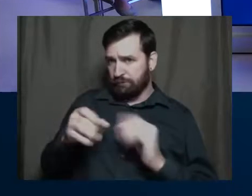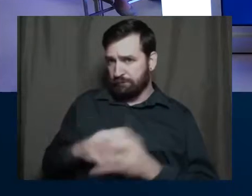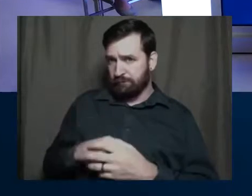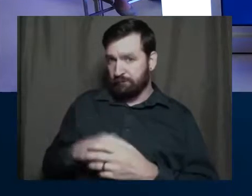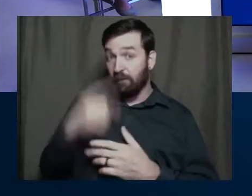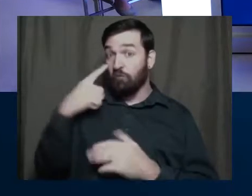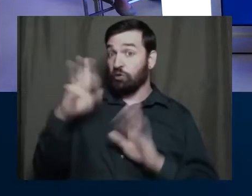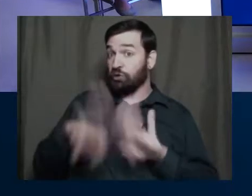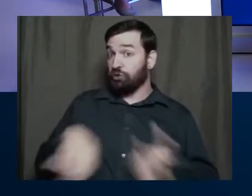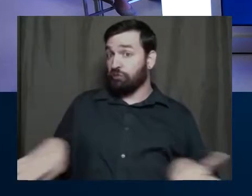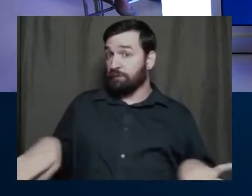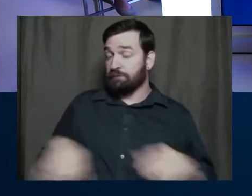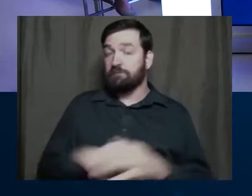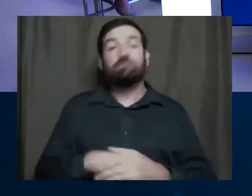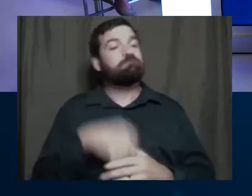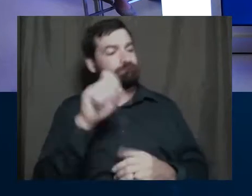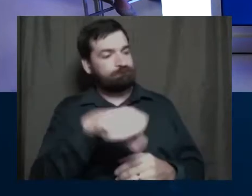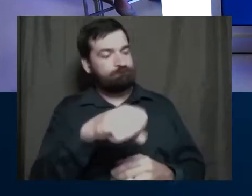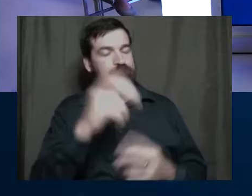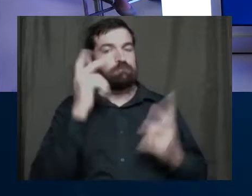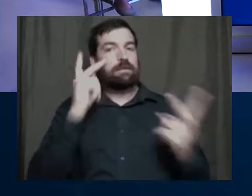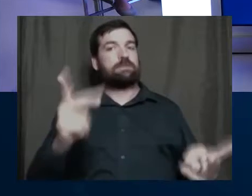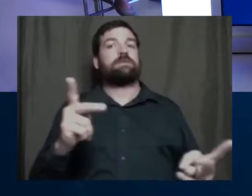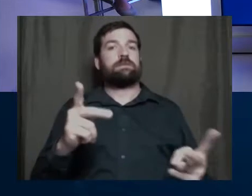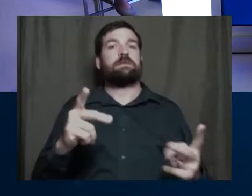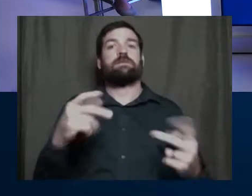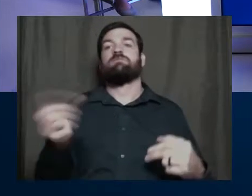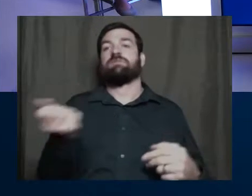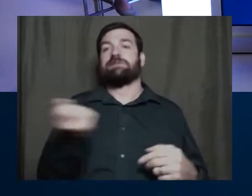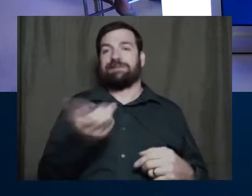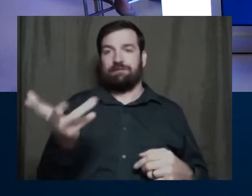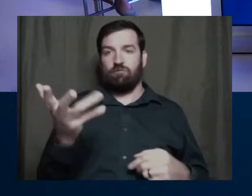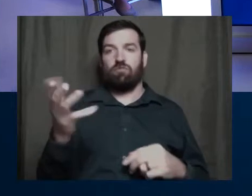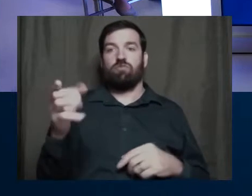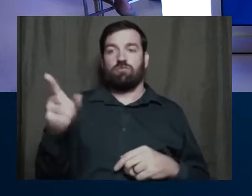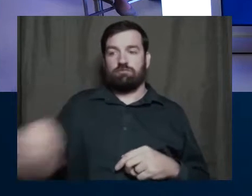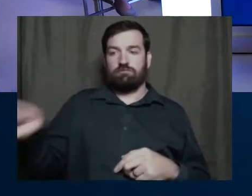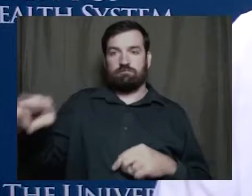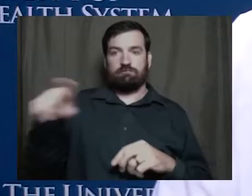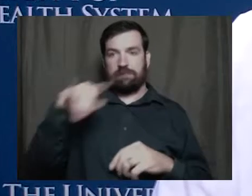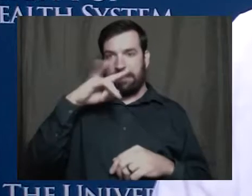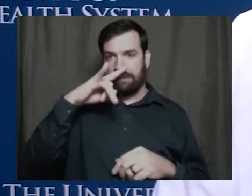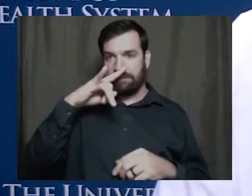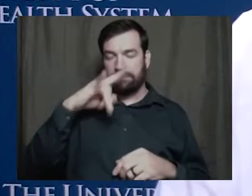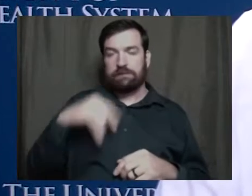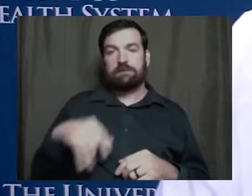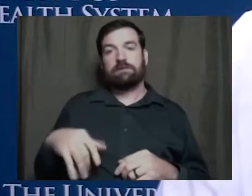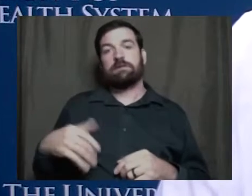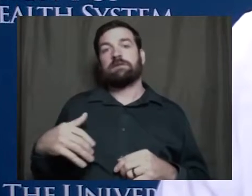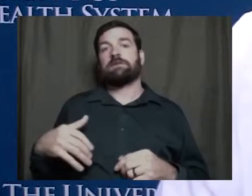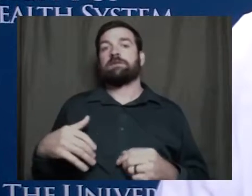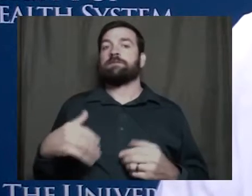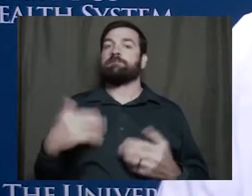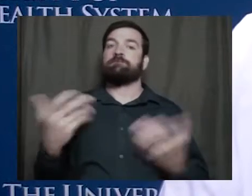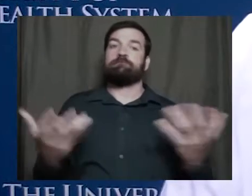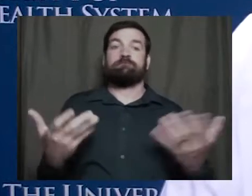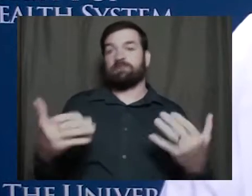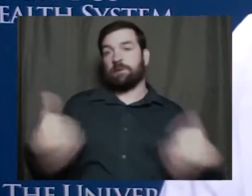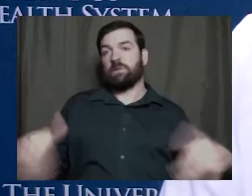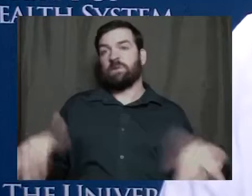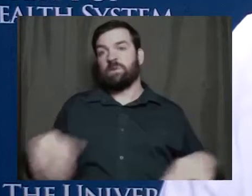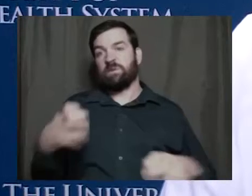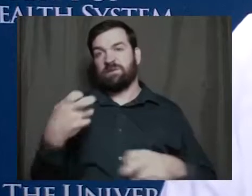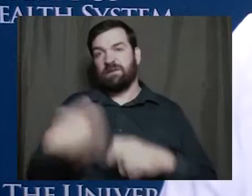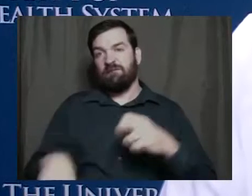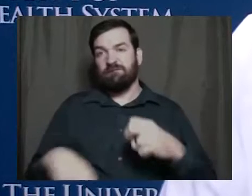we've definitely seen a handful of these kids, and it's it's difficult. There's a lot